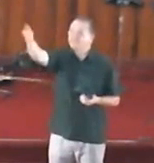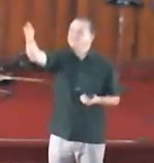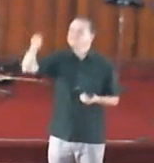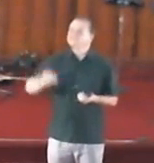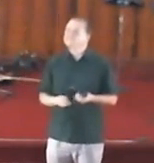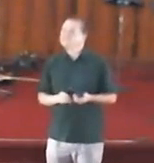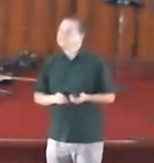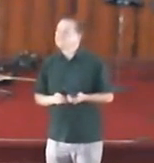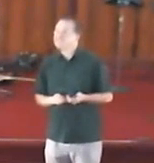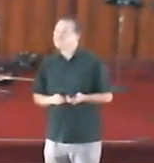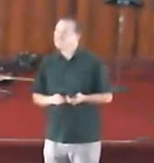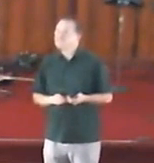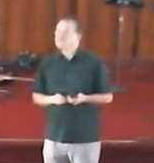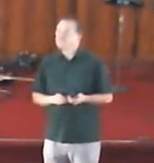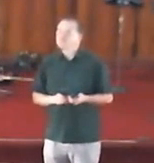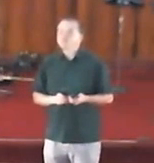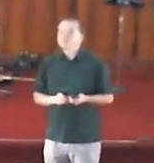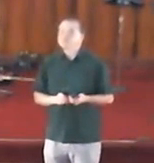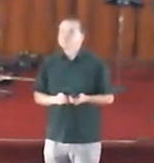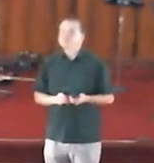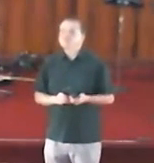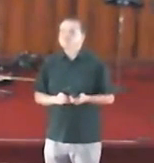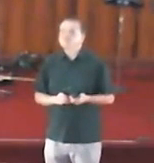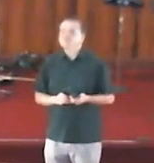Ajá. ¿Cómo?